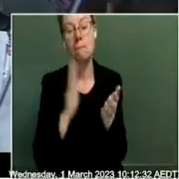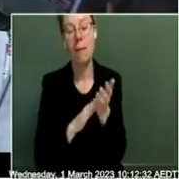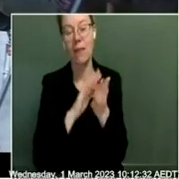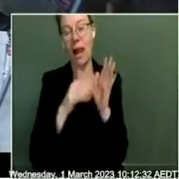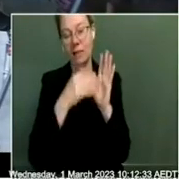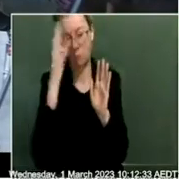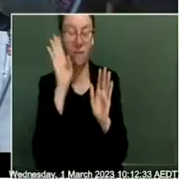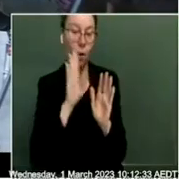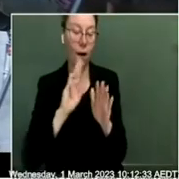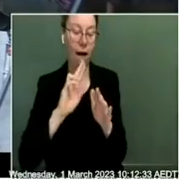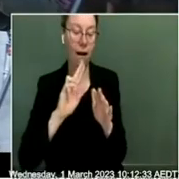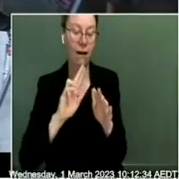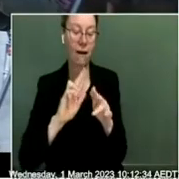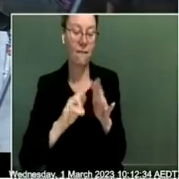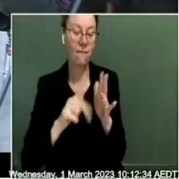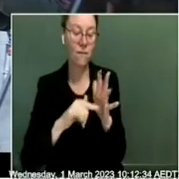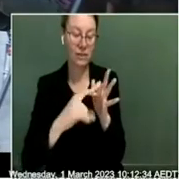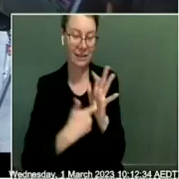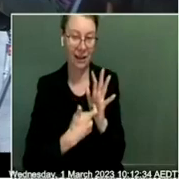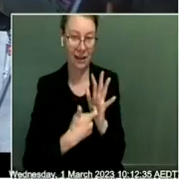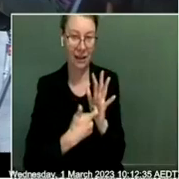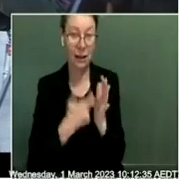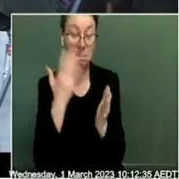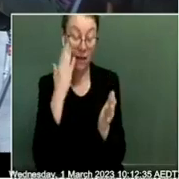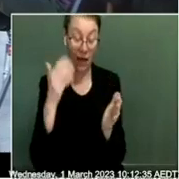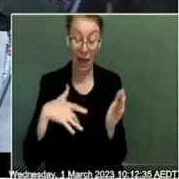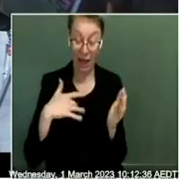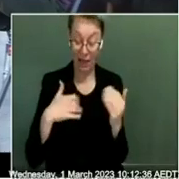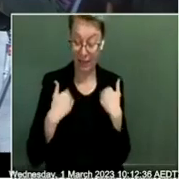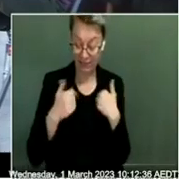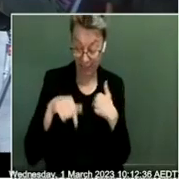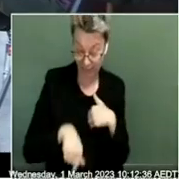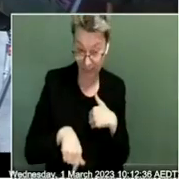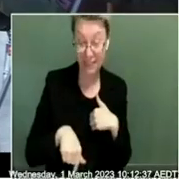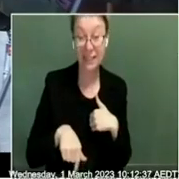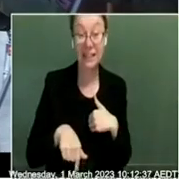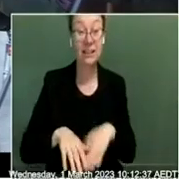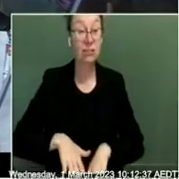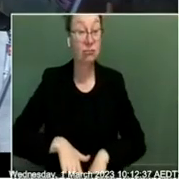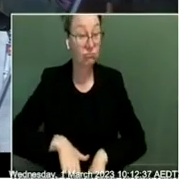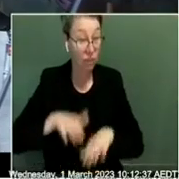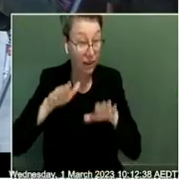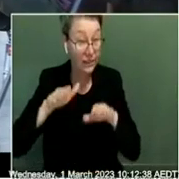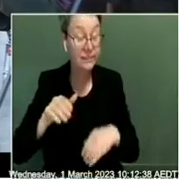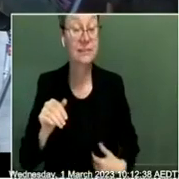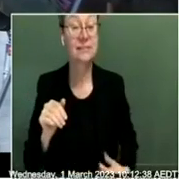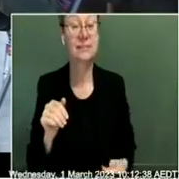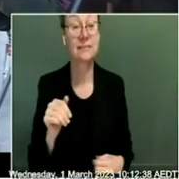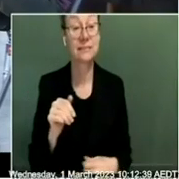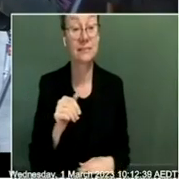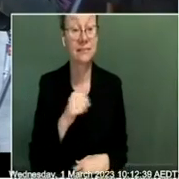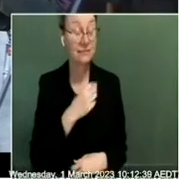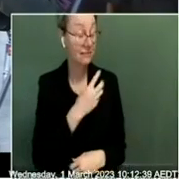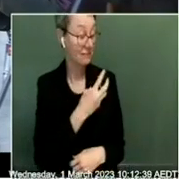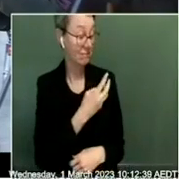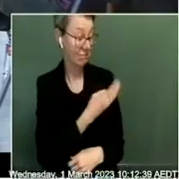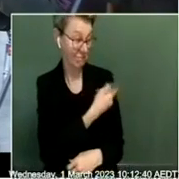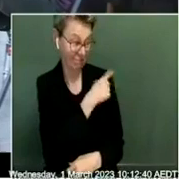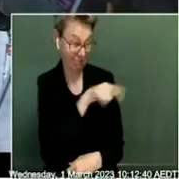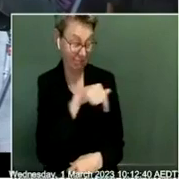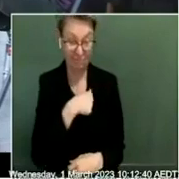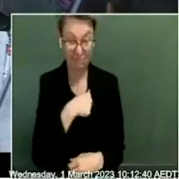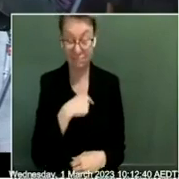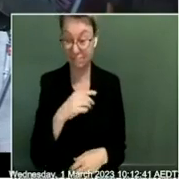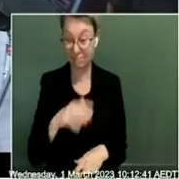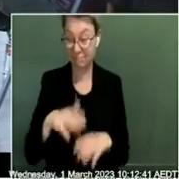lived and she was raised, and yeah, and that we've been a part of all of her life. And Mum's kept us connected to